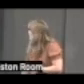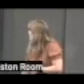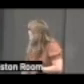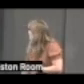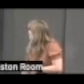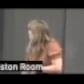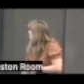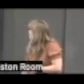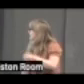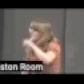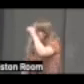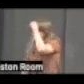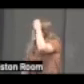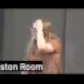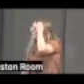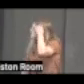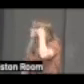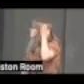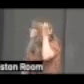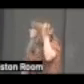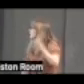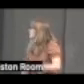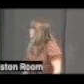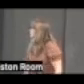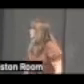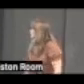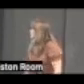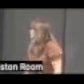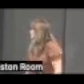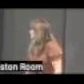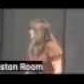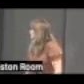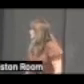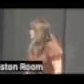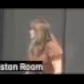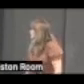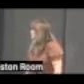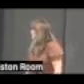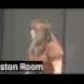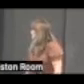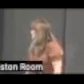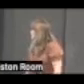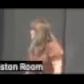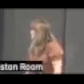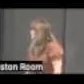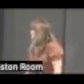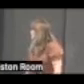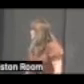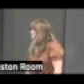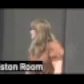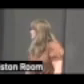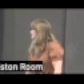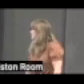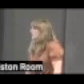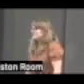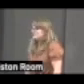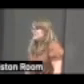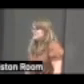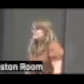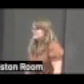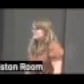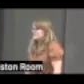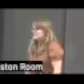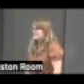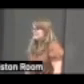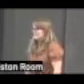So we published this, and it turns out everyone loves panda